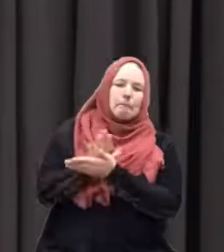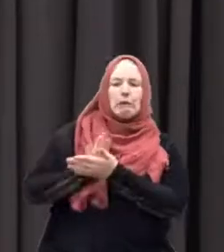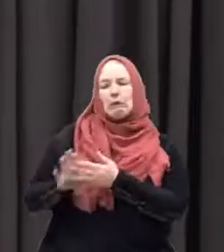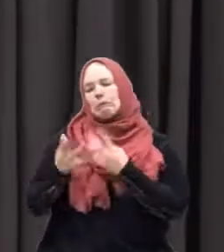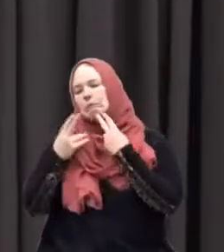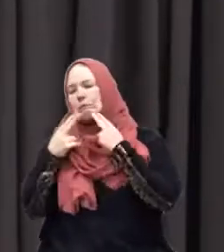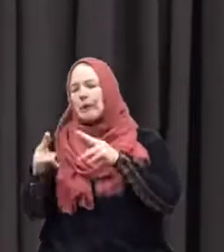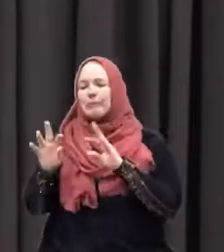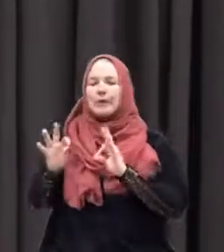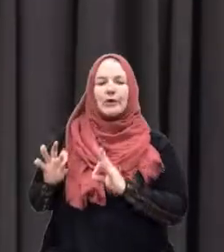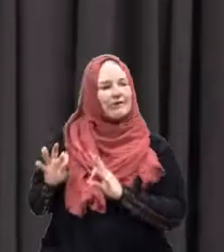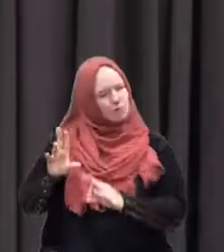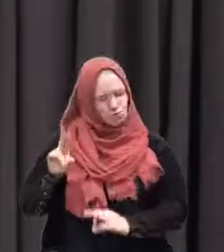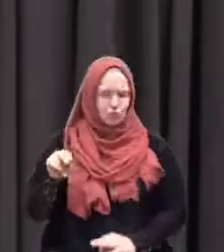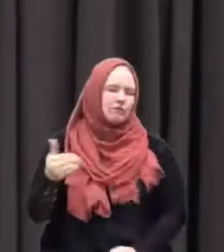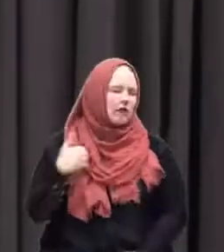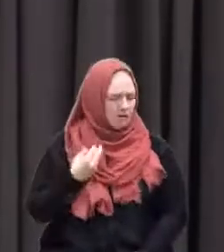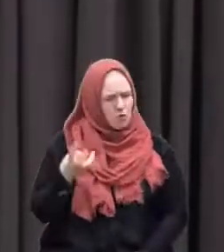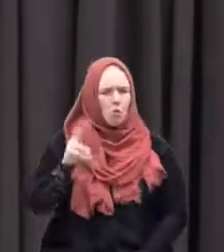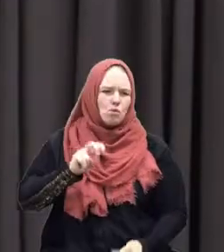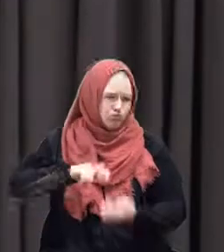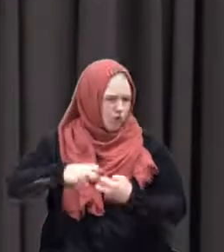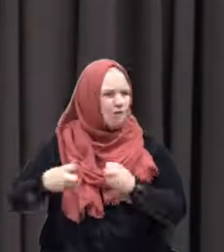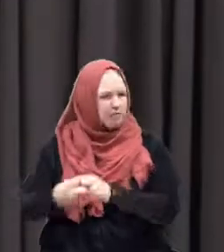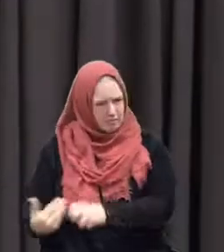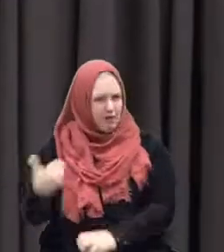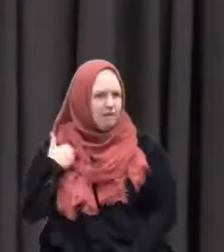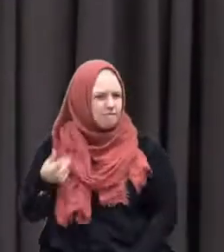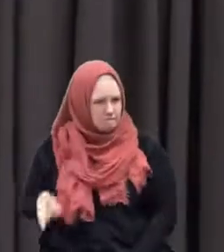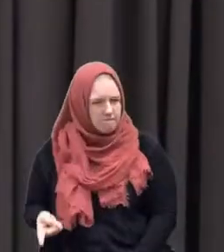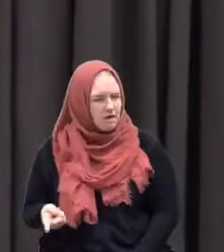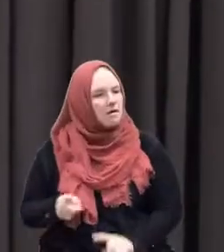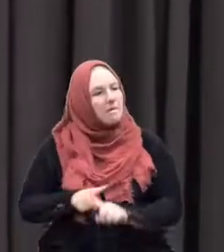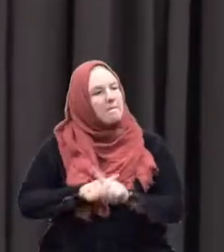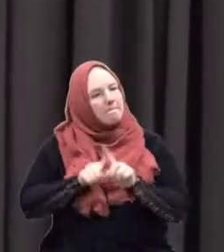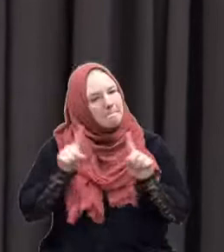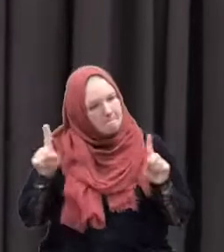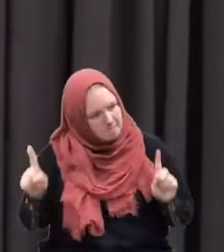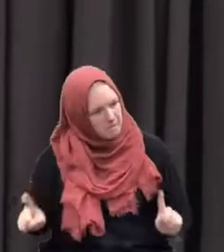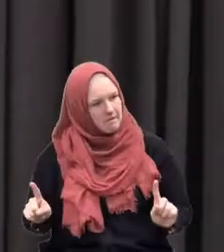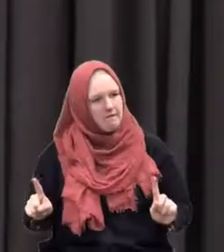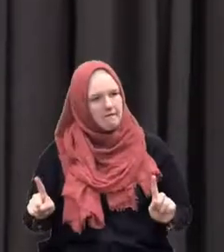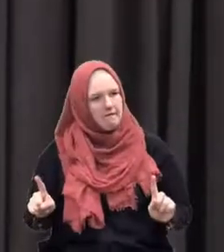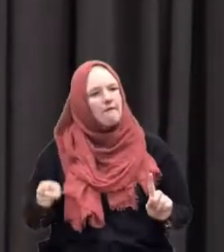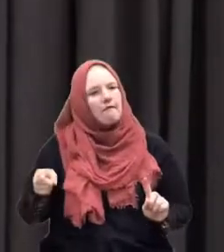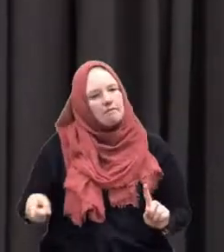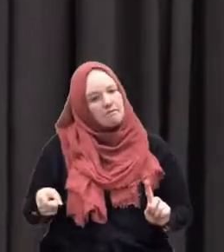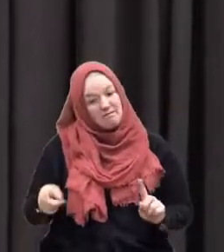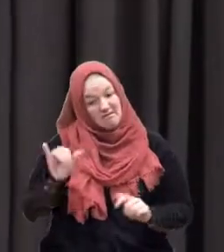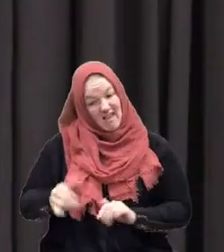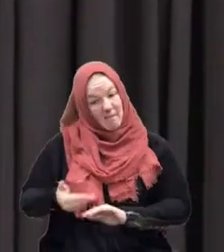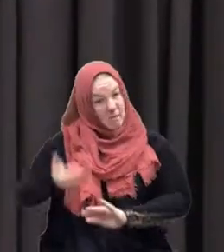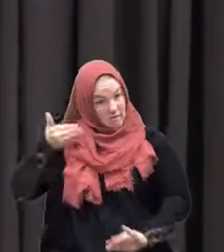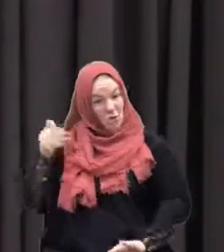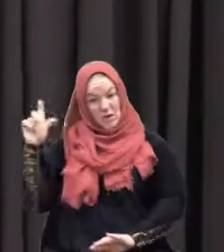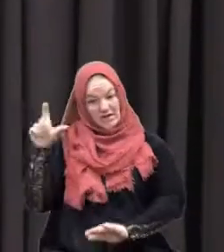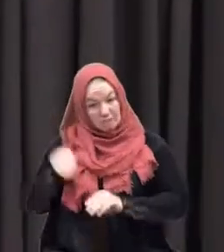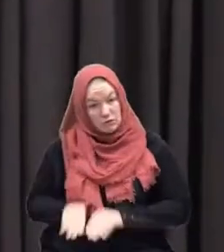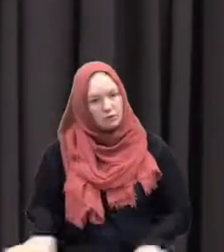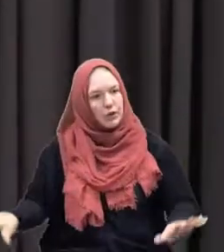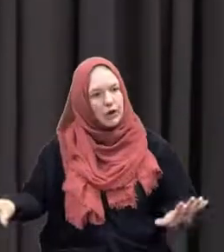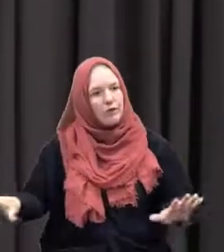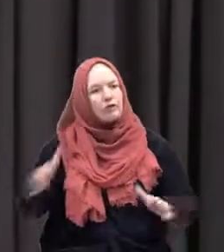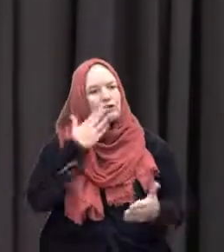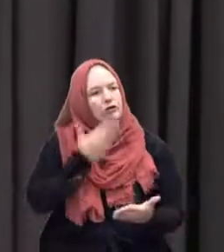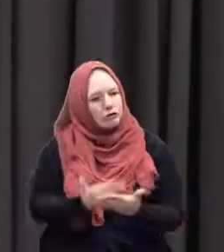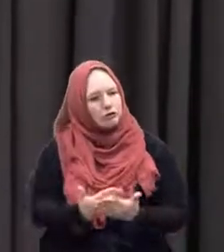angelic. They had their own dark sides as well. But at least that side, the good